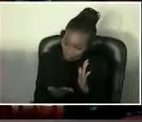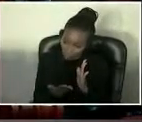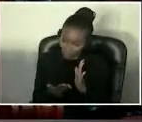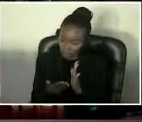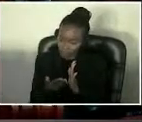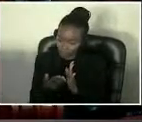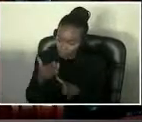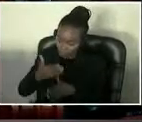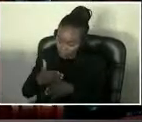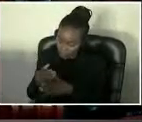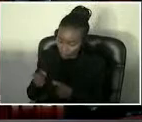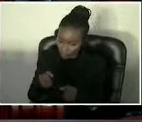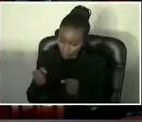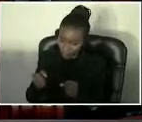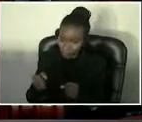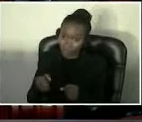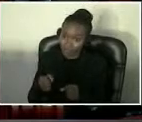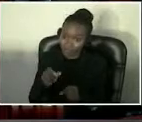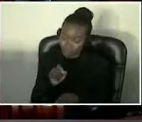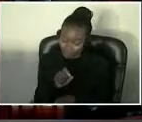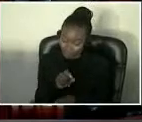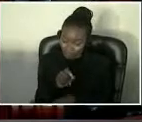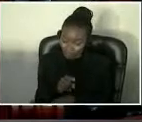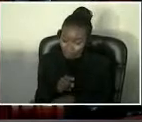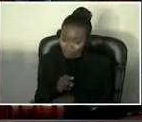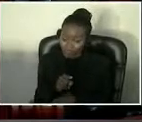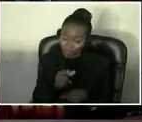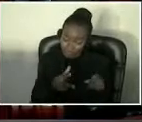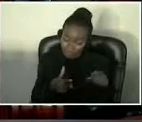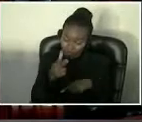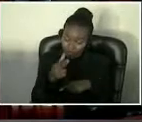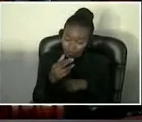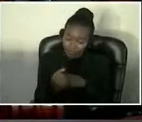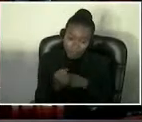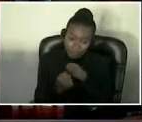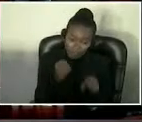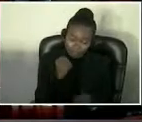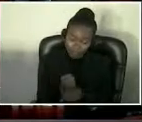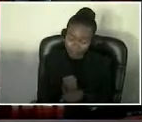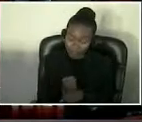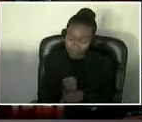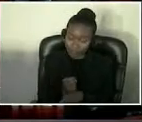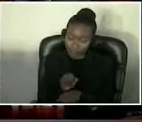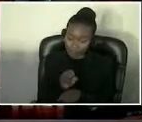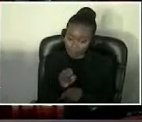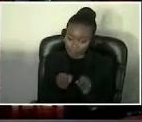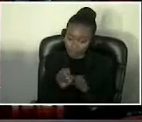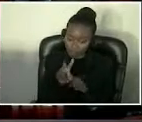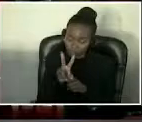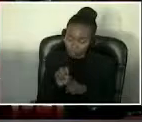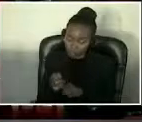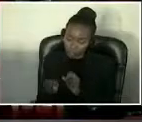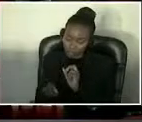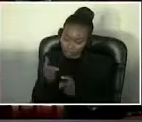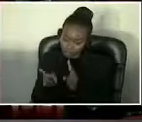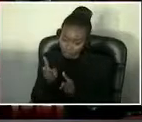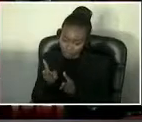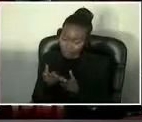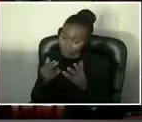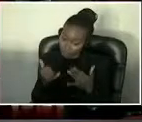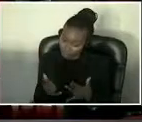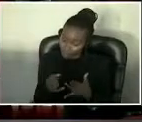initiative was launched in 2012 with which is the country's multi-billion rent public